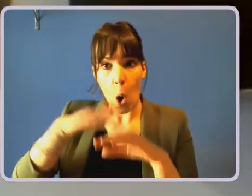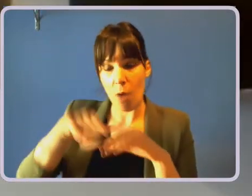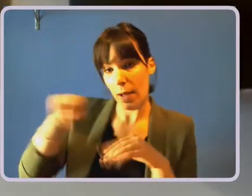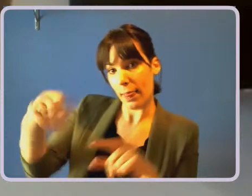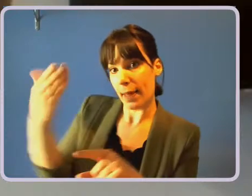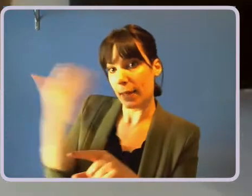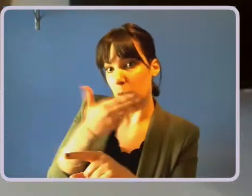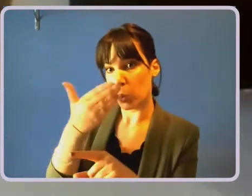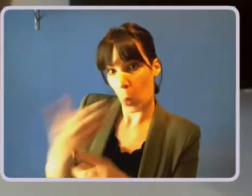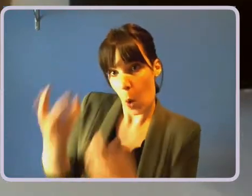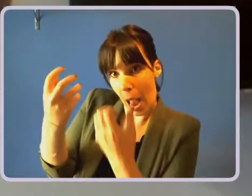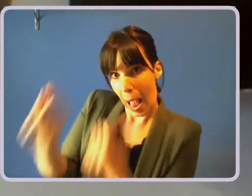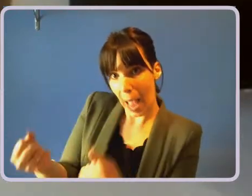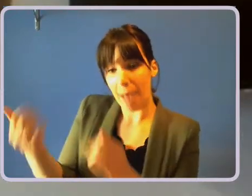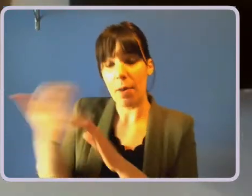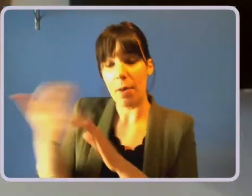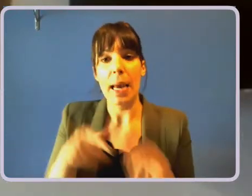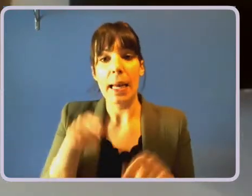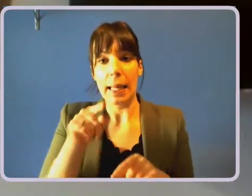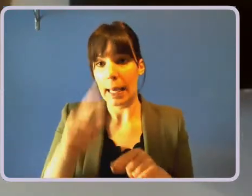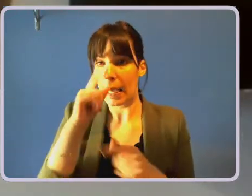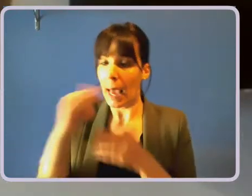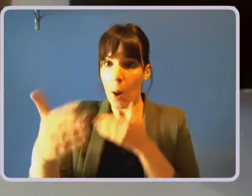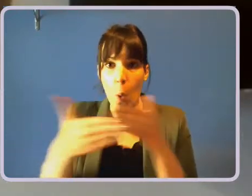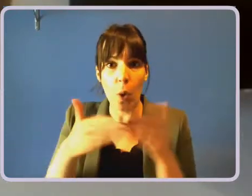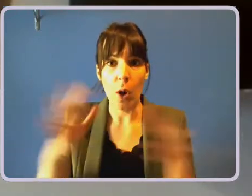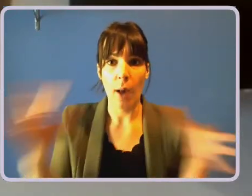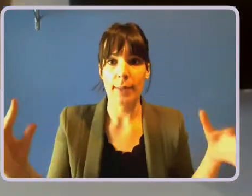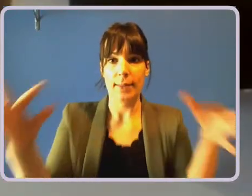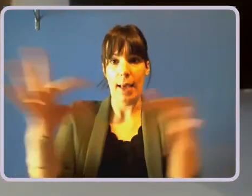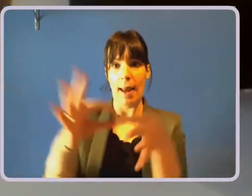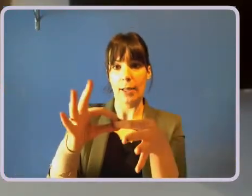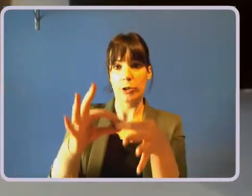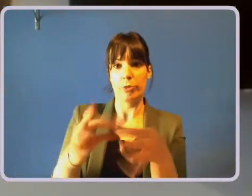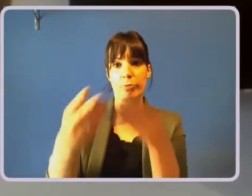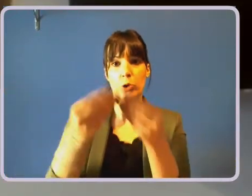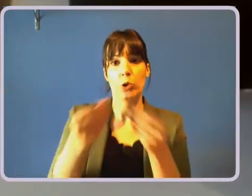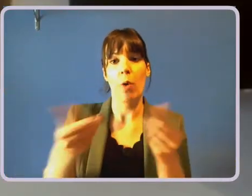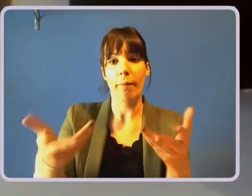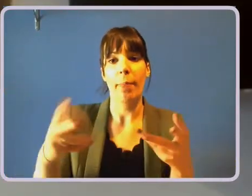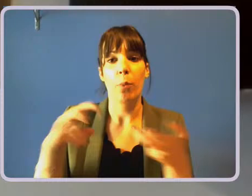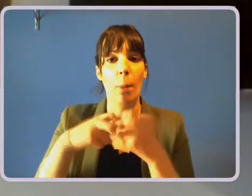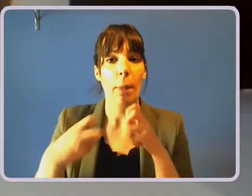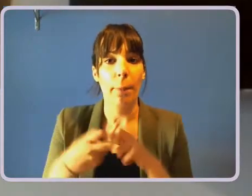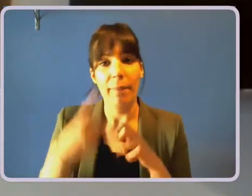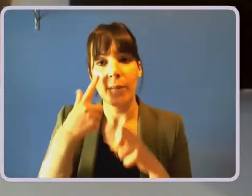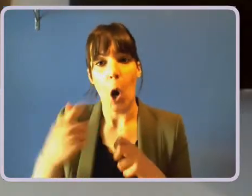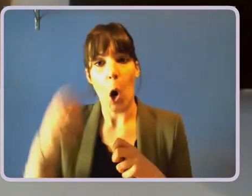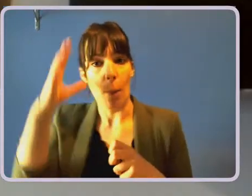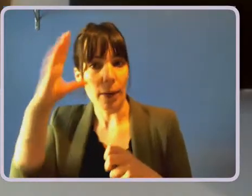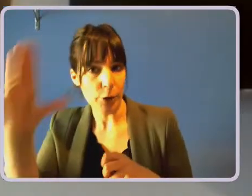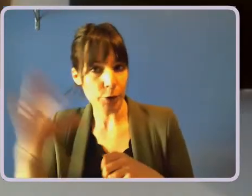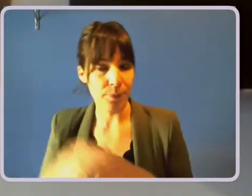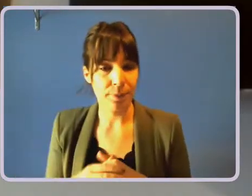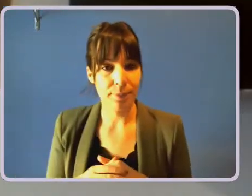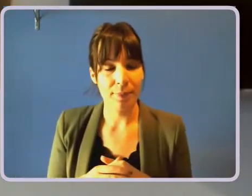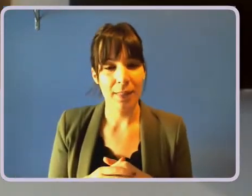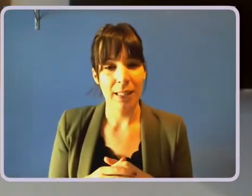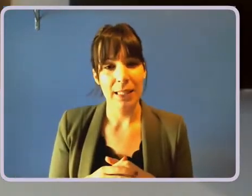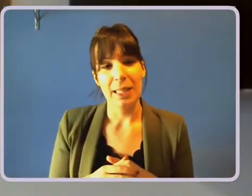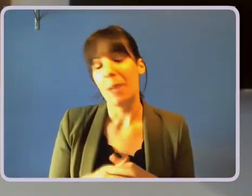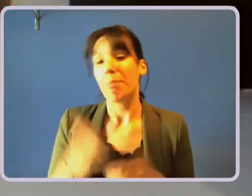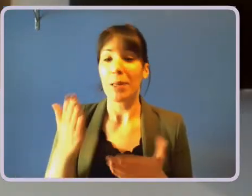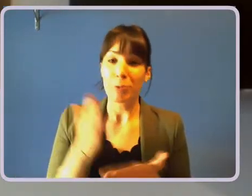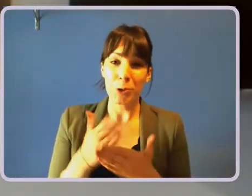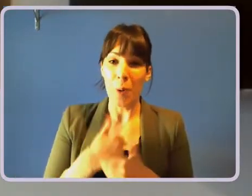place-based organisation was really able to connect in. So yeah, look, we could talk about it for hours and hours, our work, and we're really passionate about it,